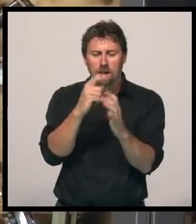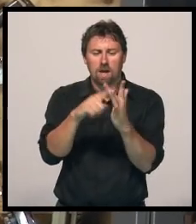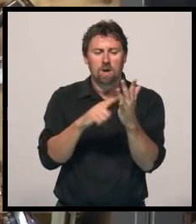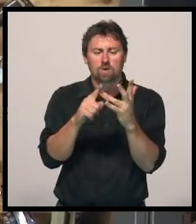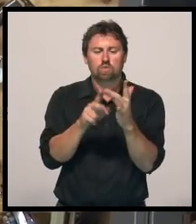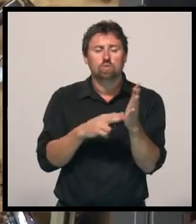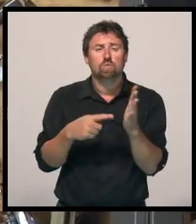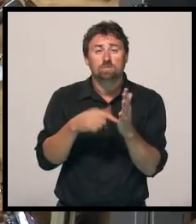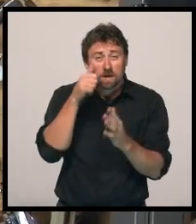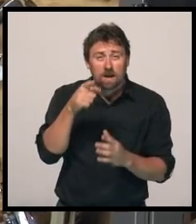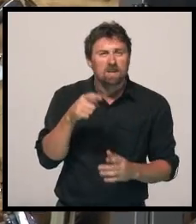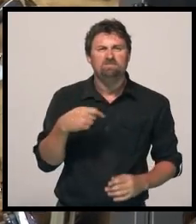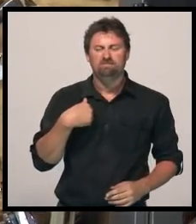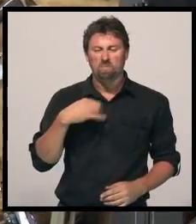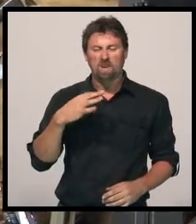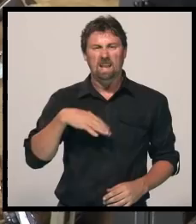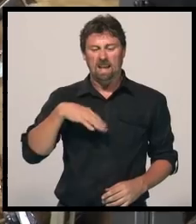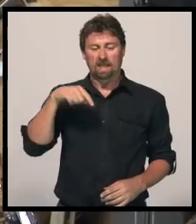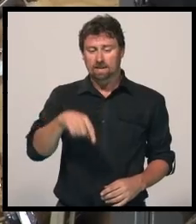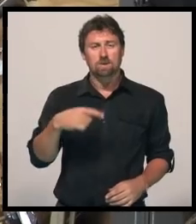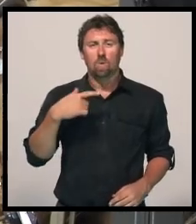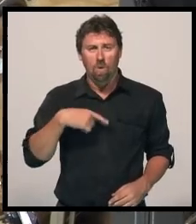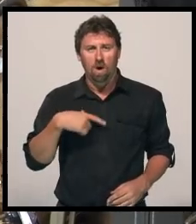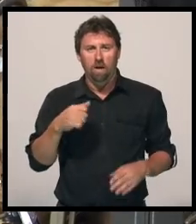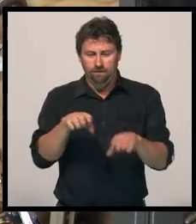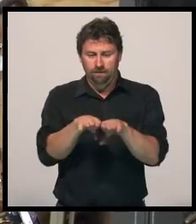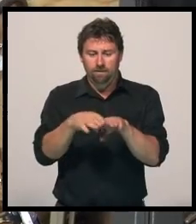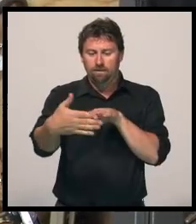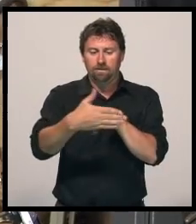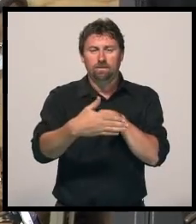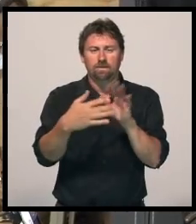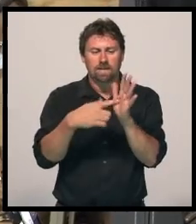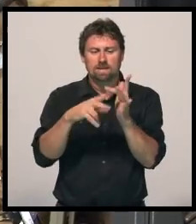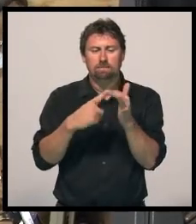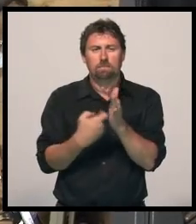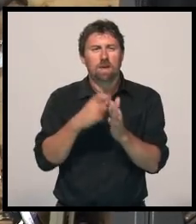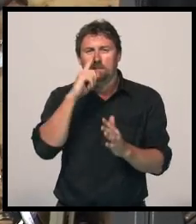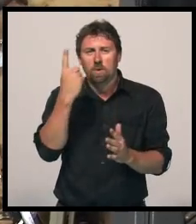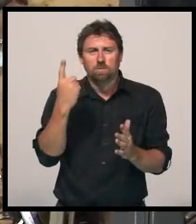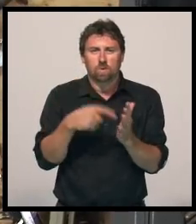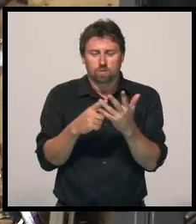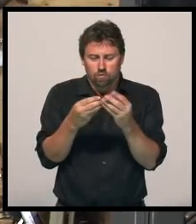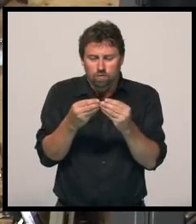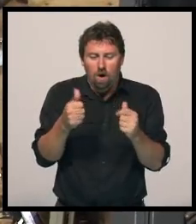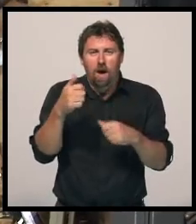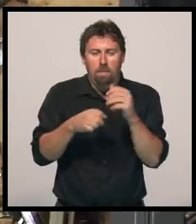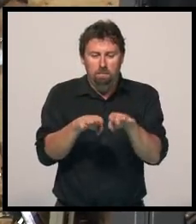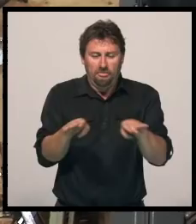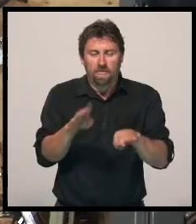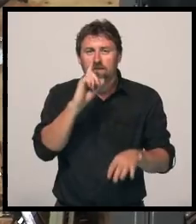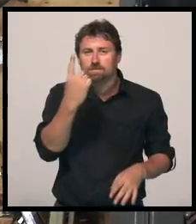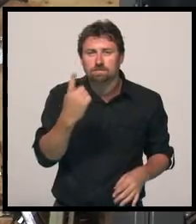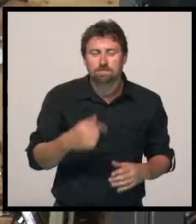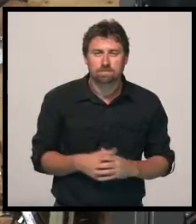this case, I don't need a sprung joint because the end grain is going to be encapsulated in timber so it won't dry out and I doubt it'll split.